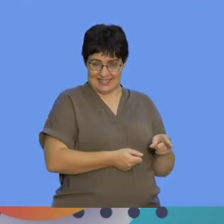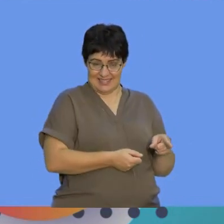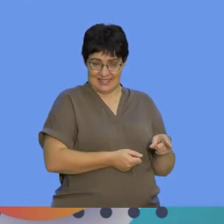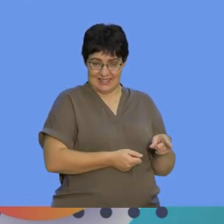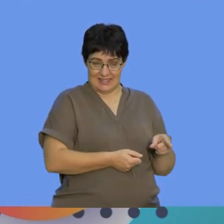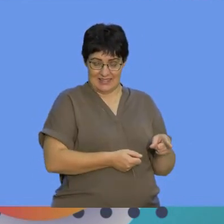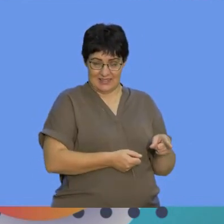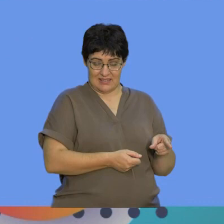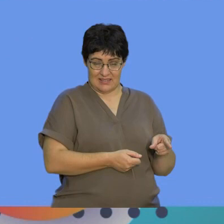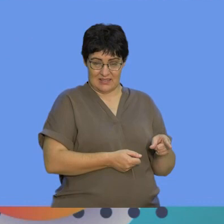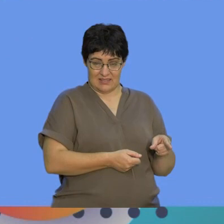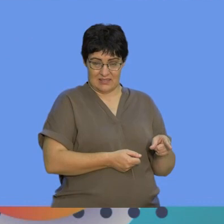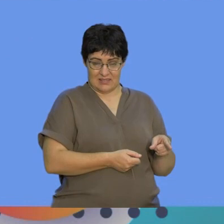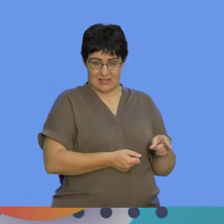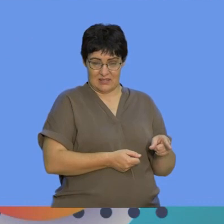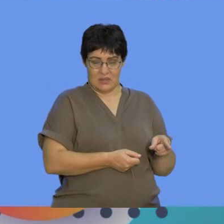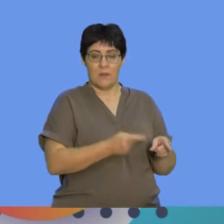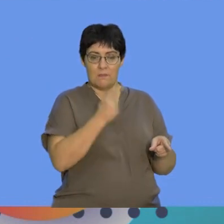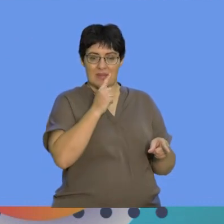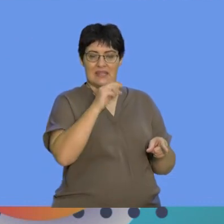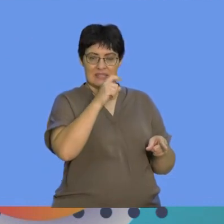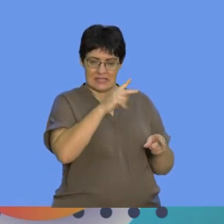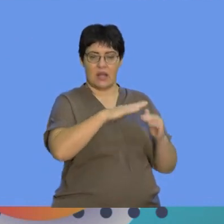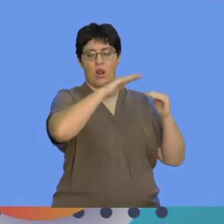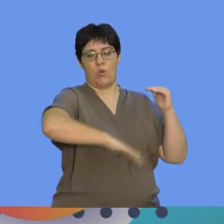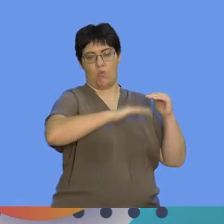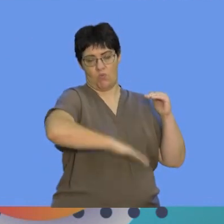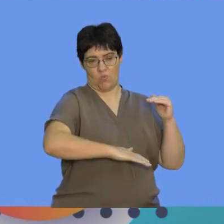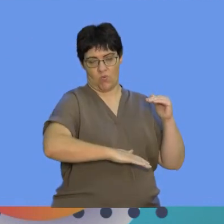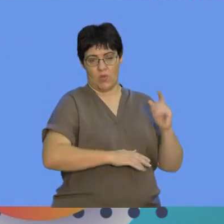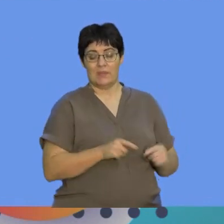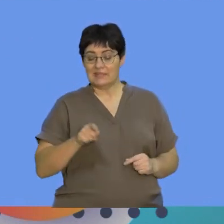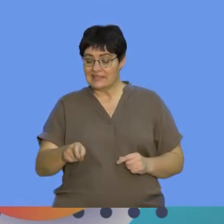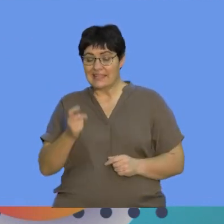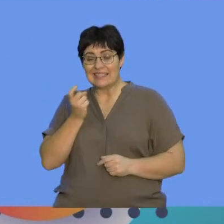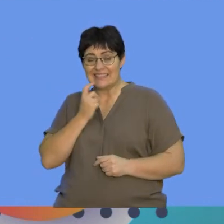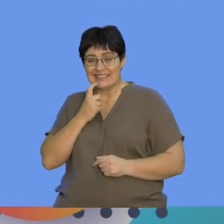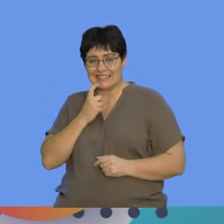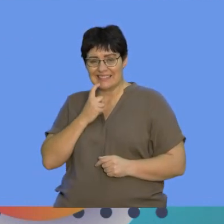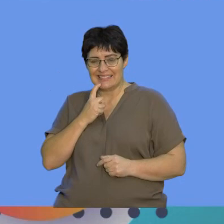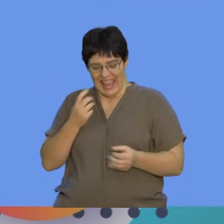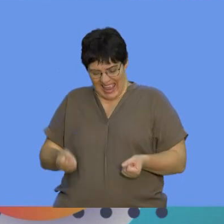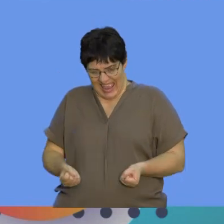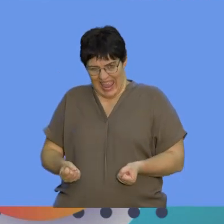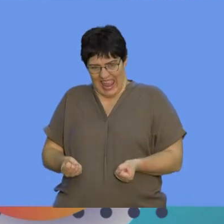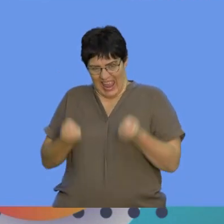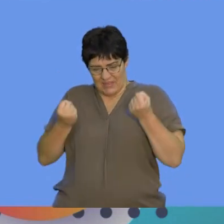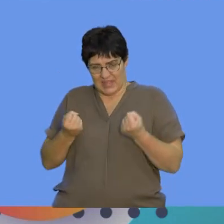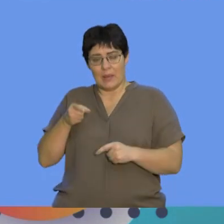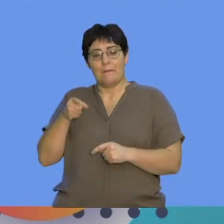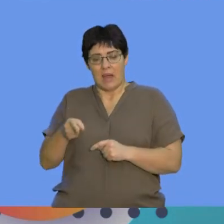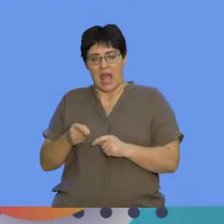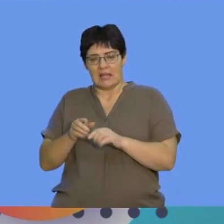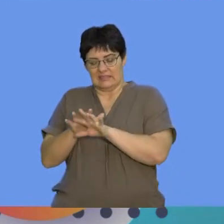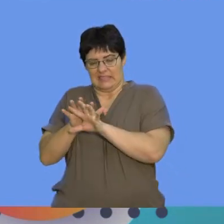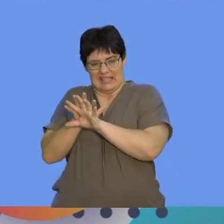then it means then the density is low. While a metal, which is heavier for its size, its density